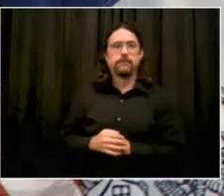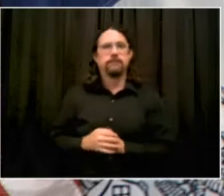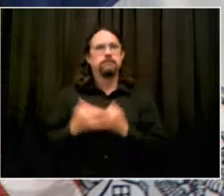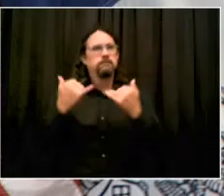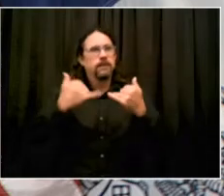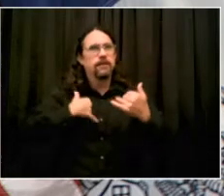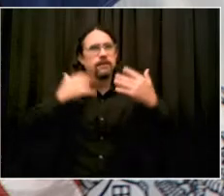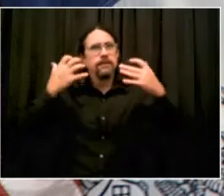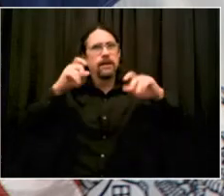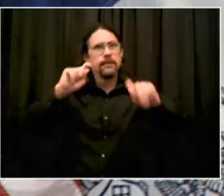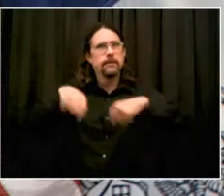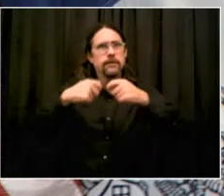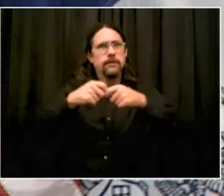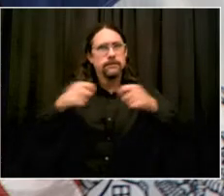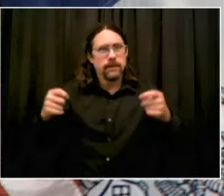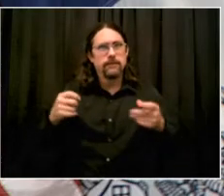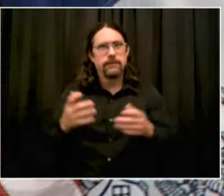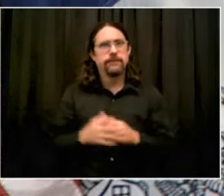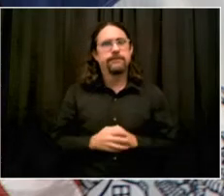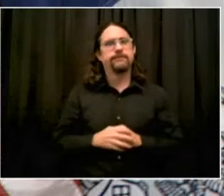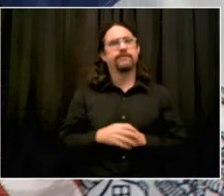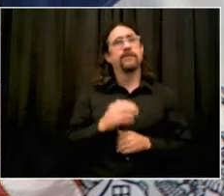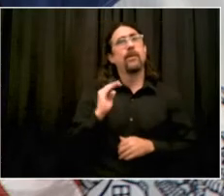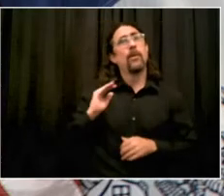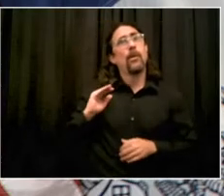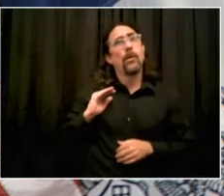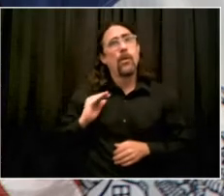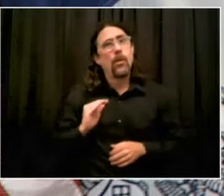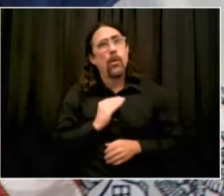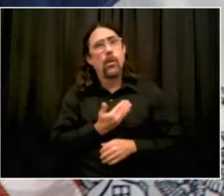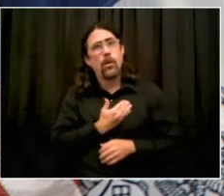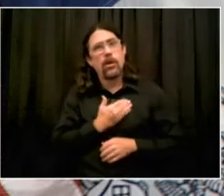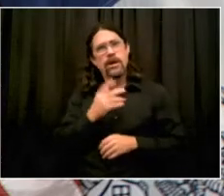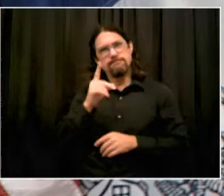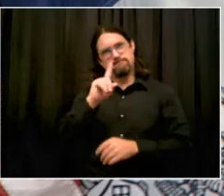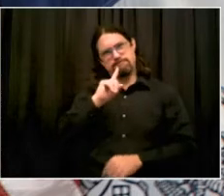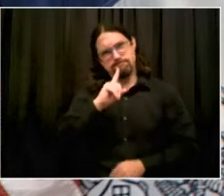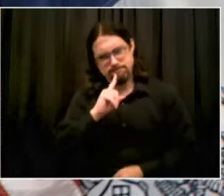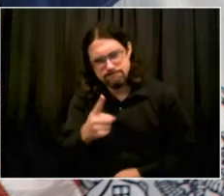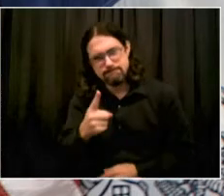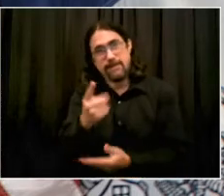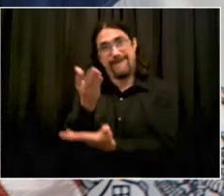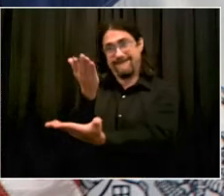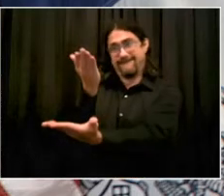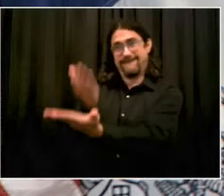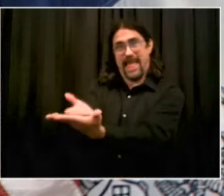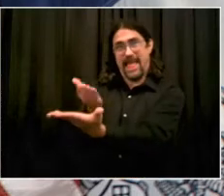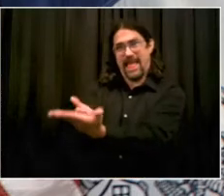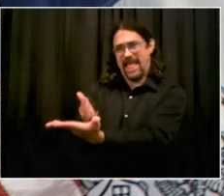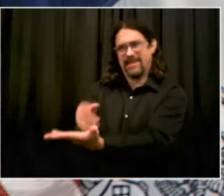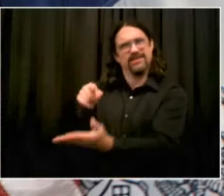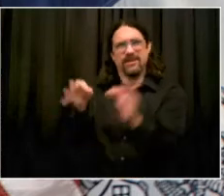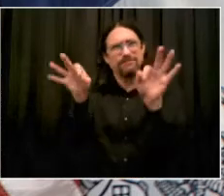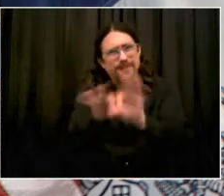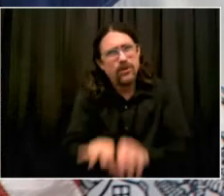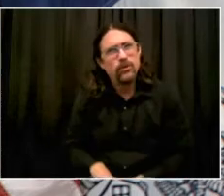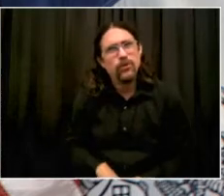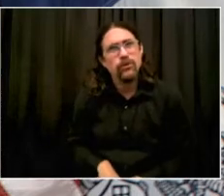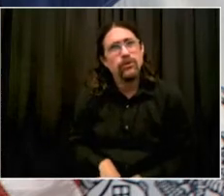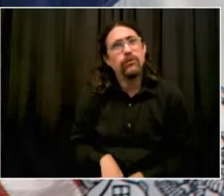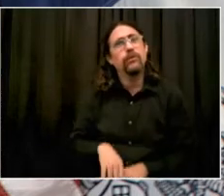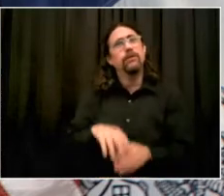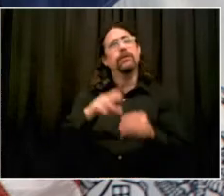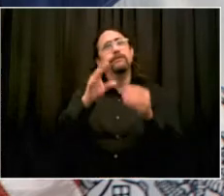cause us all to be on alert. It should cause us all to redouble our efforts. The answer here is to remember what